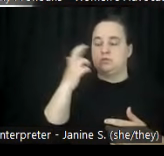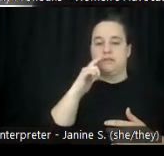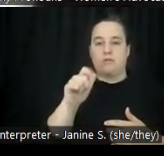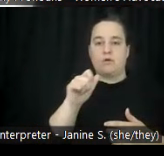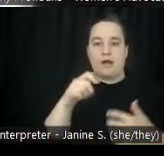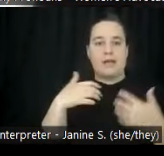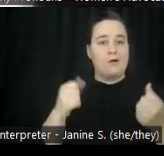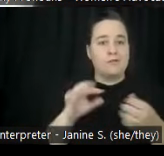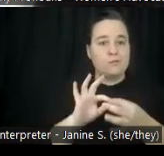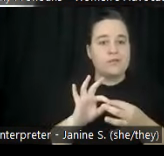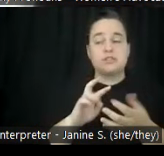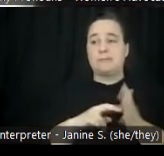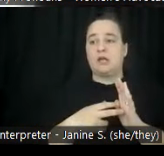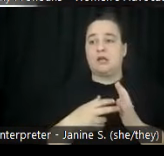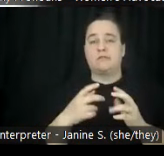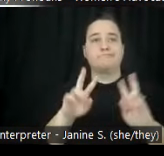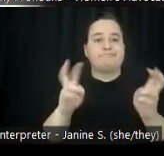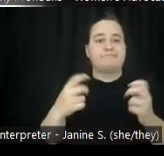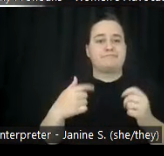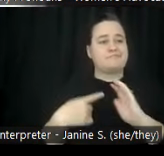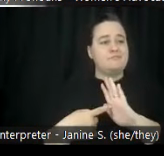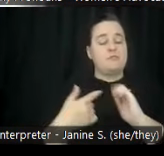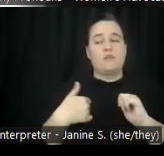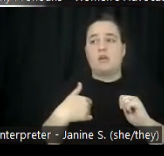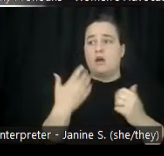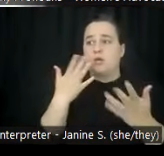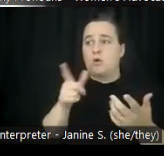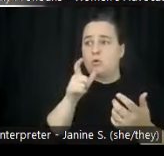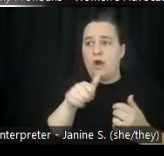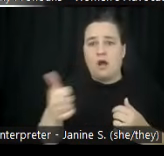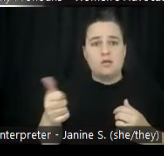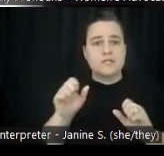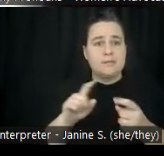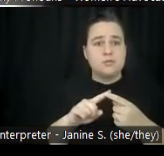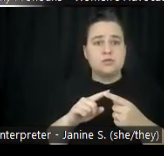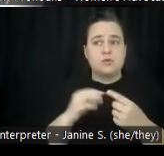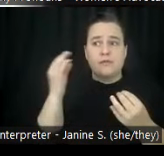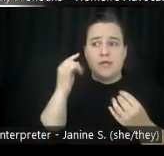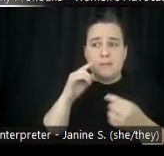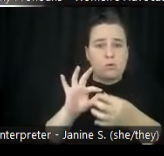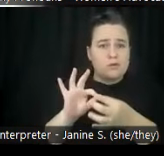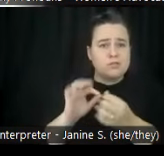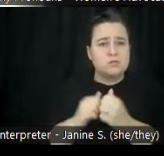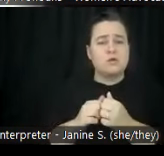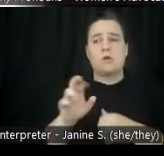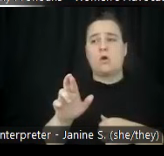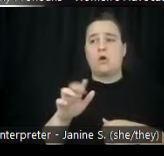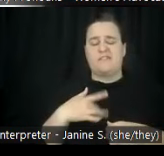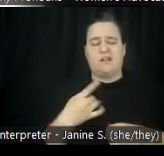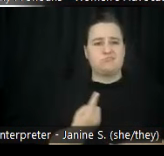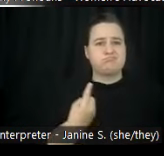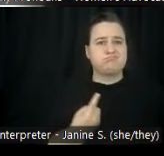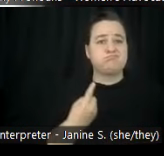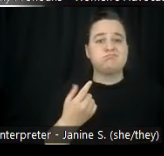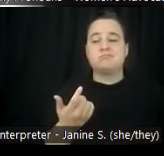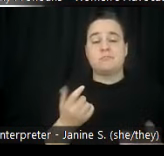who else like I would be, you know, able to consider being in a relationship in, or just feeling really isolated in that